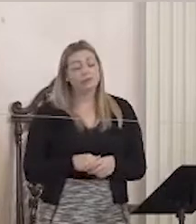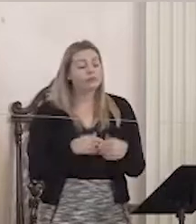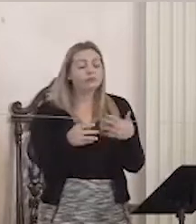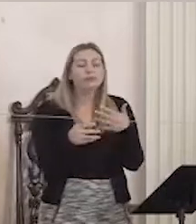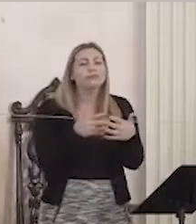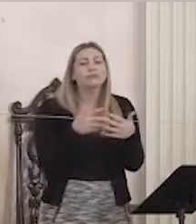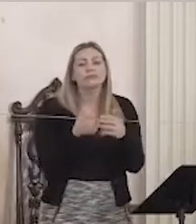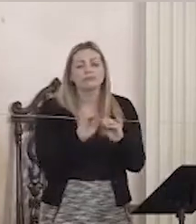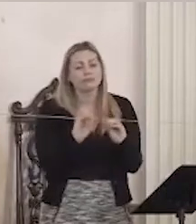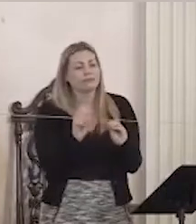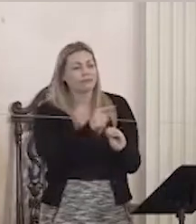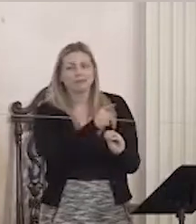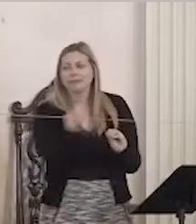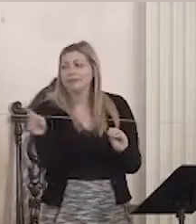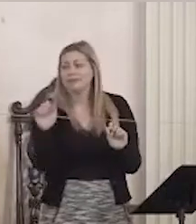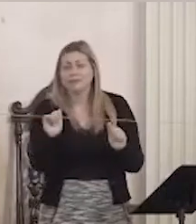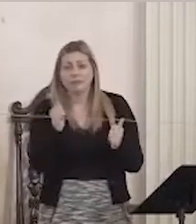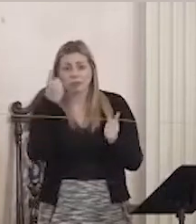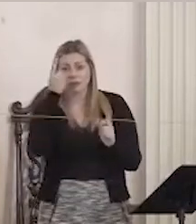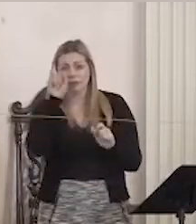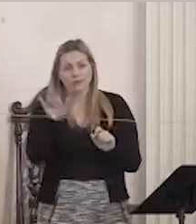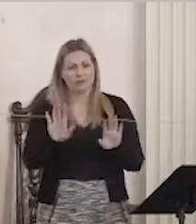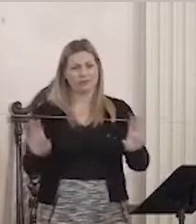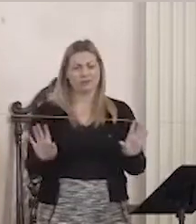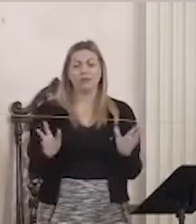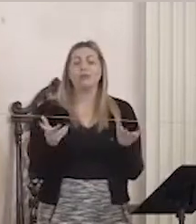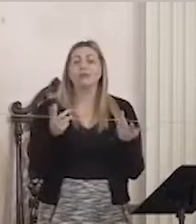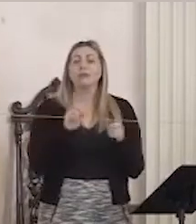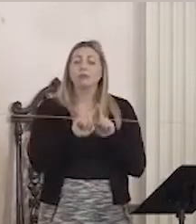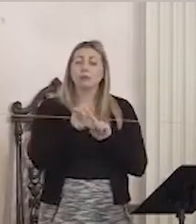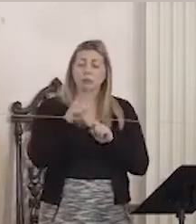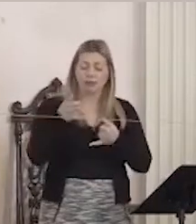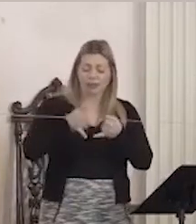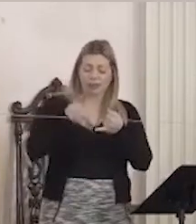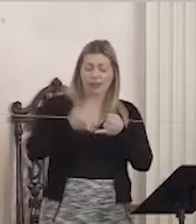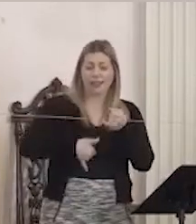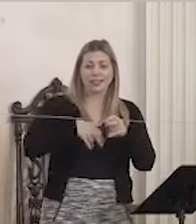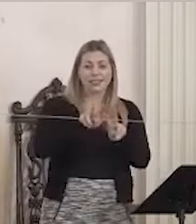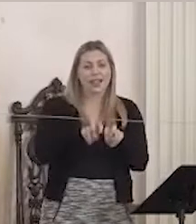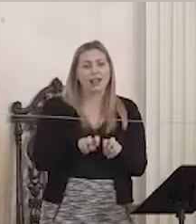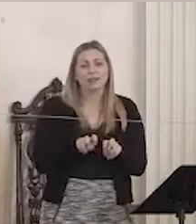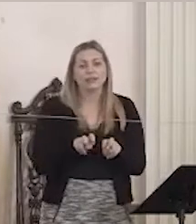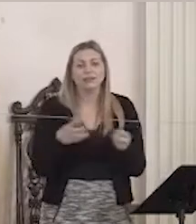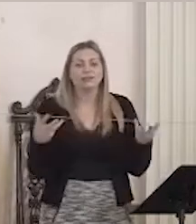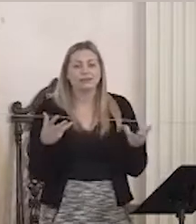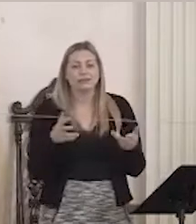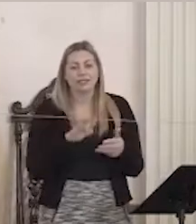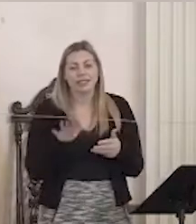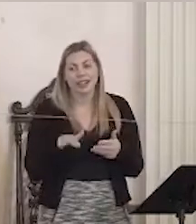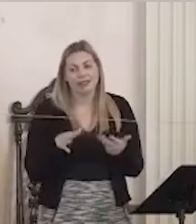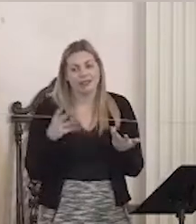There is nothing else to live for, and in the last analysis, there never was.